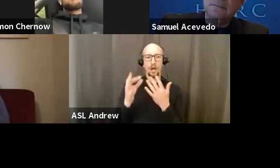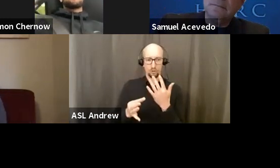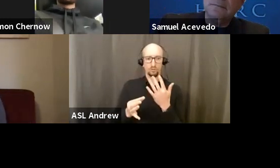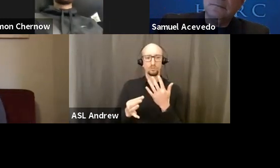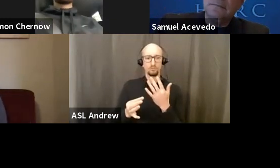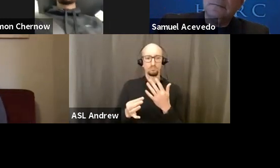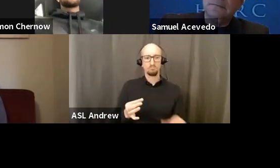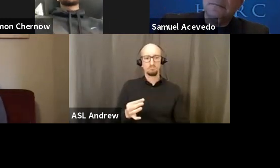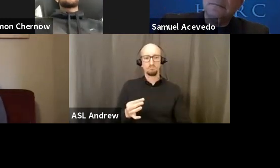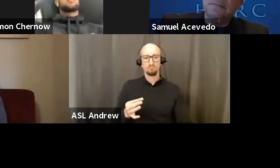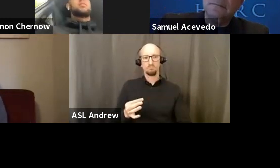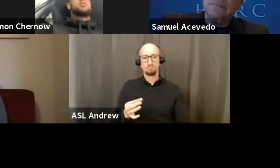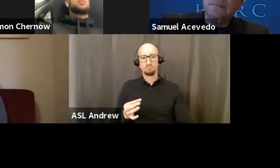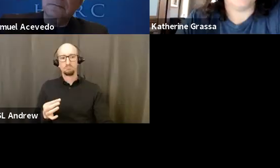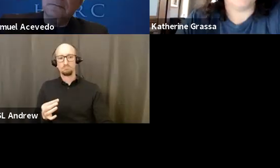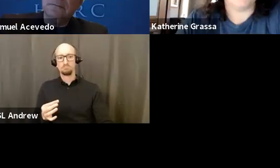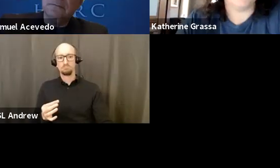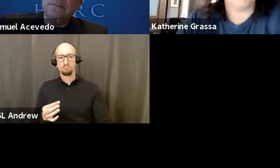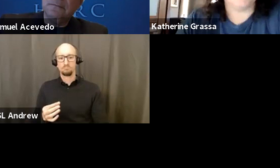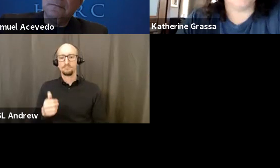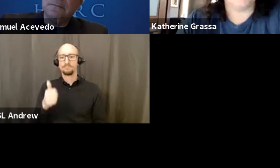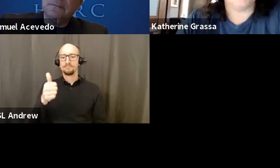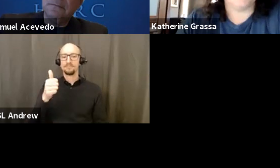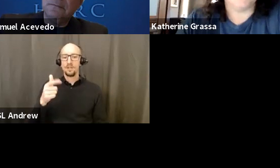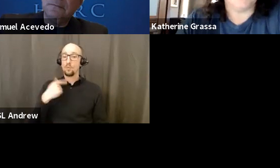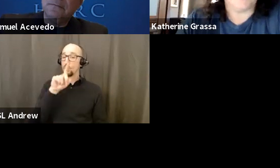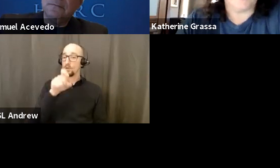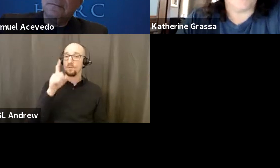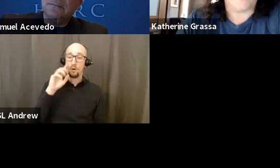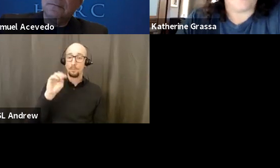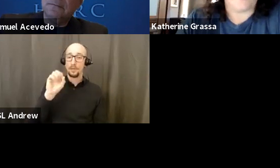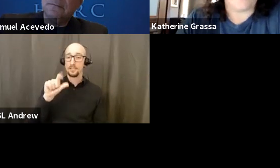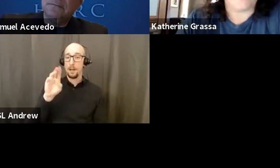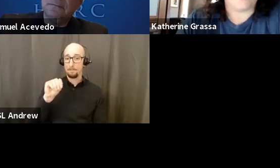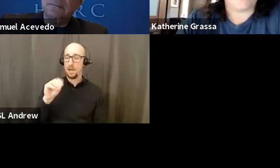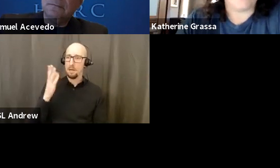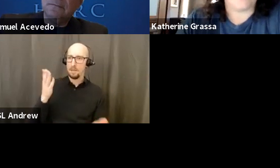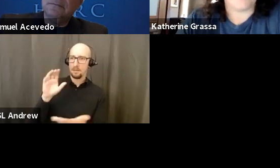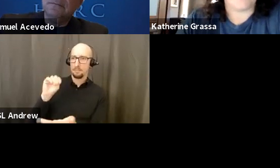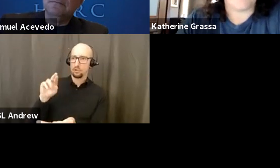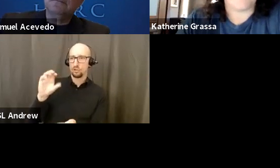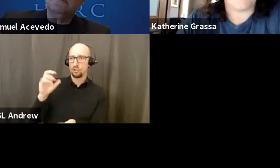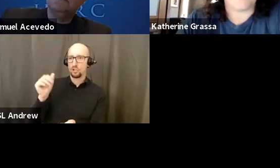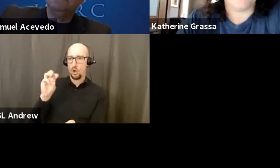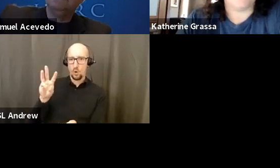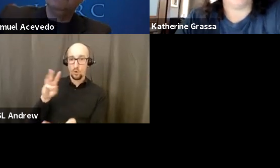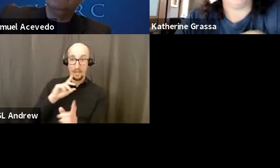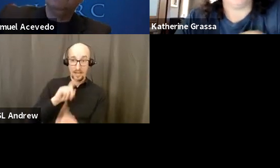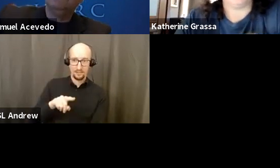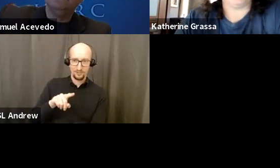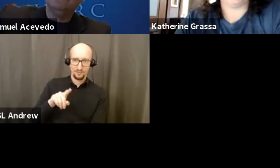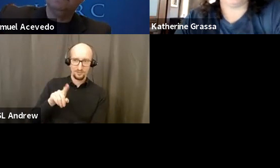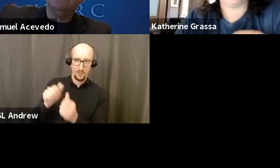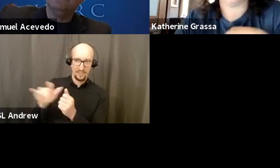question for Ms. Lum, and maybe Mr. Chernow answered this a little bit with his recommendation just now, is would you just